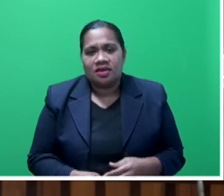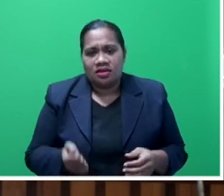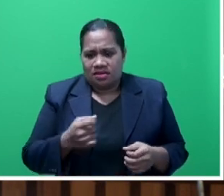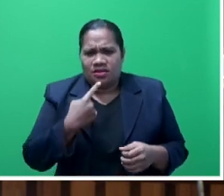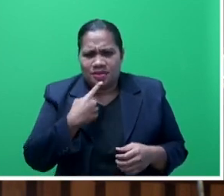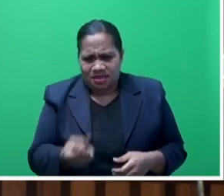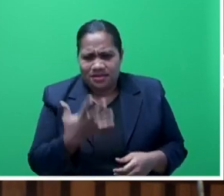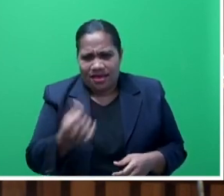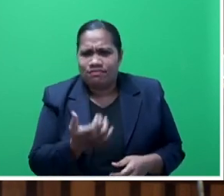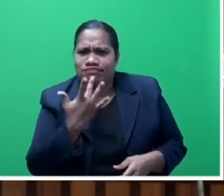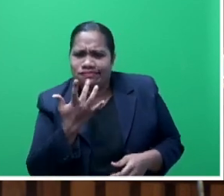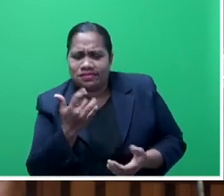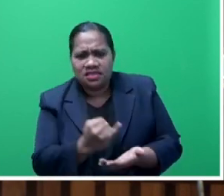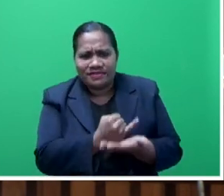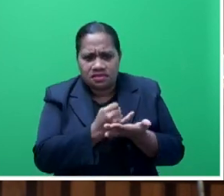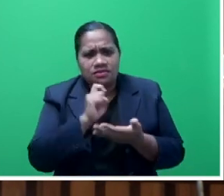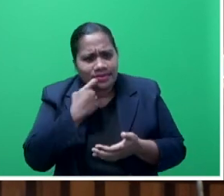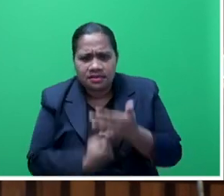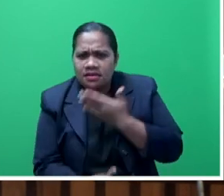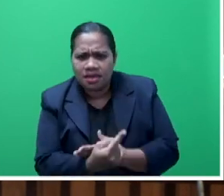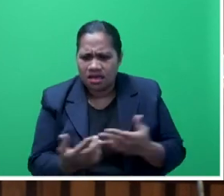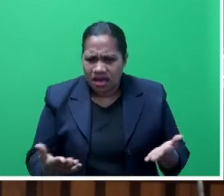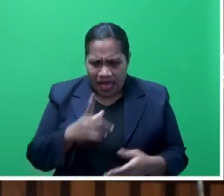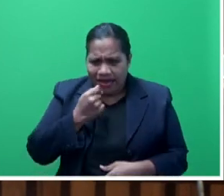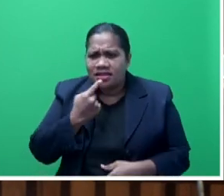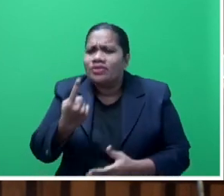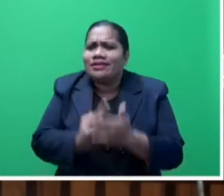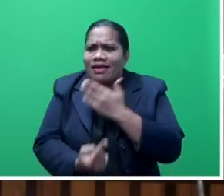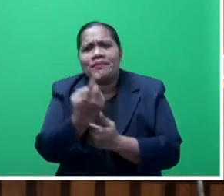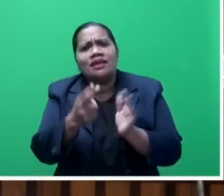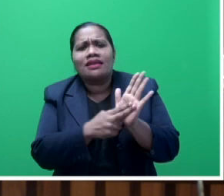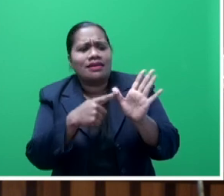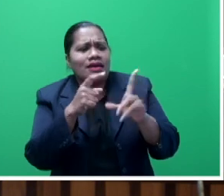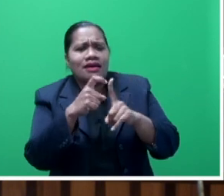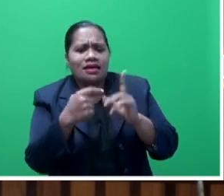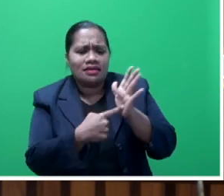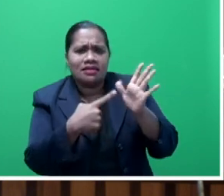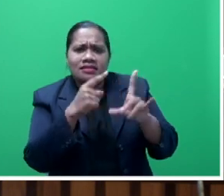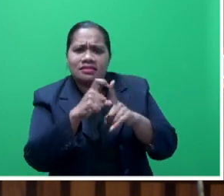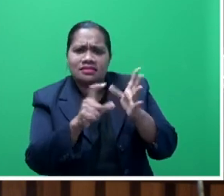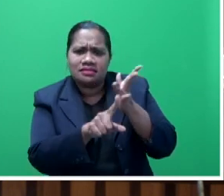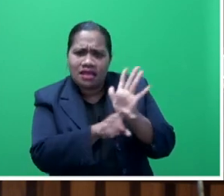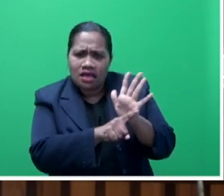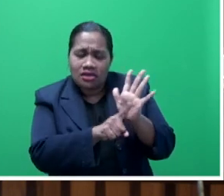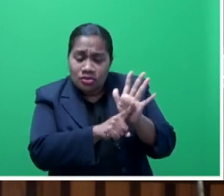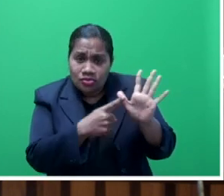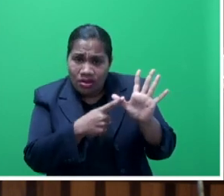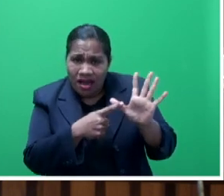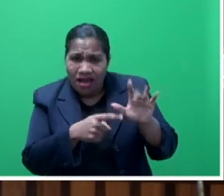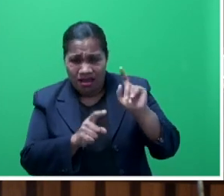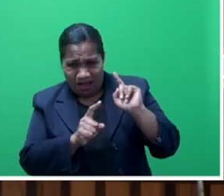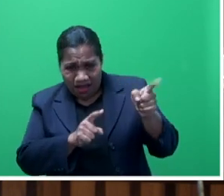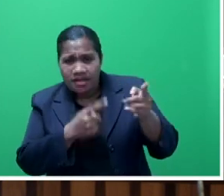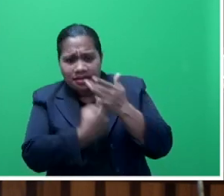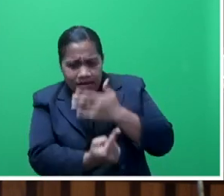I can tell you the bogus investors. There was a bogus investor in Natandola. He was an undischarged bankrupt from Europe, and he's